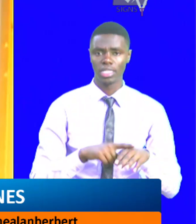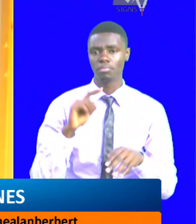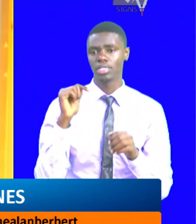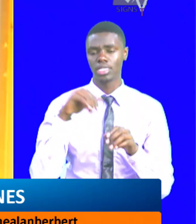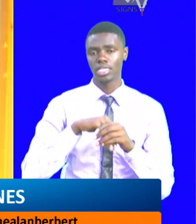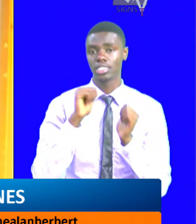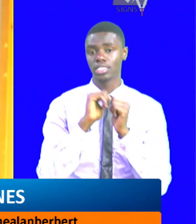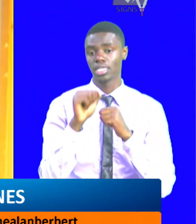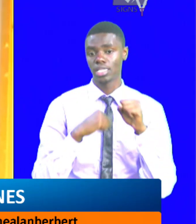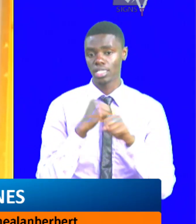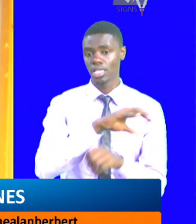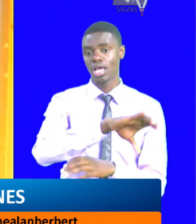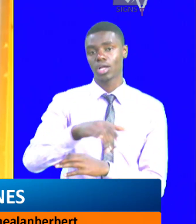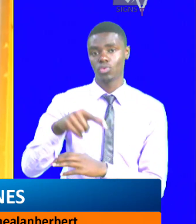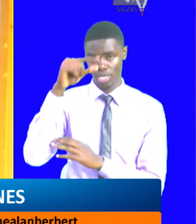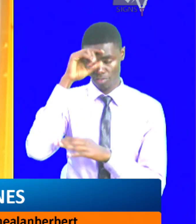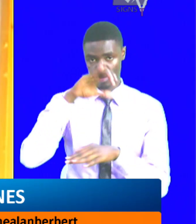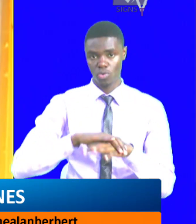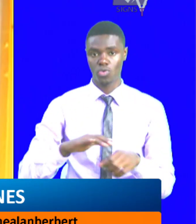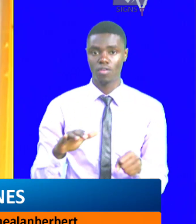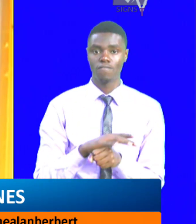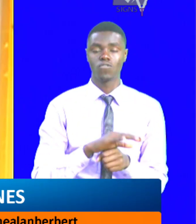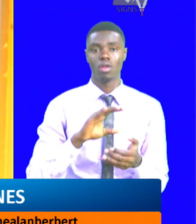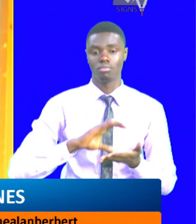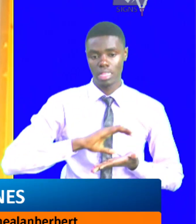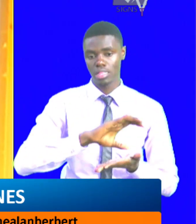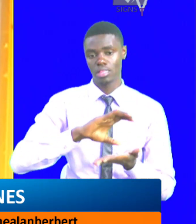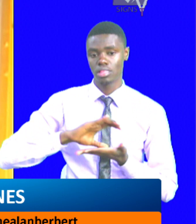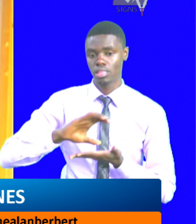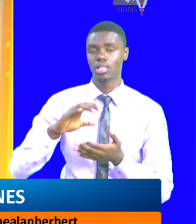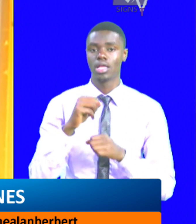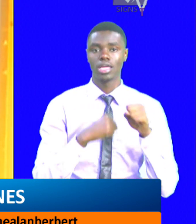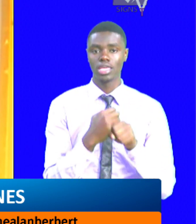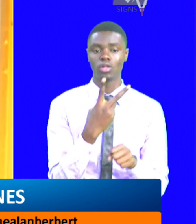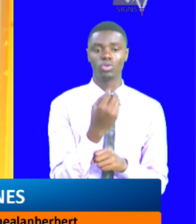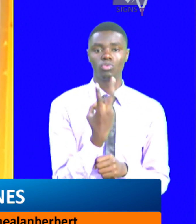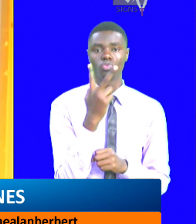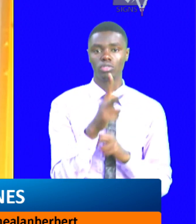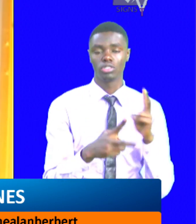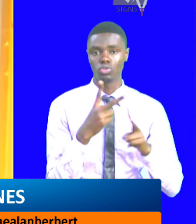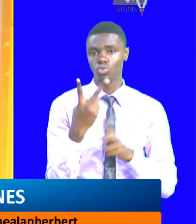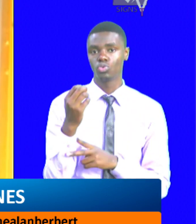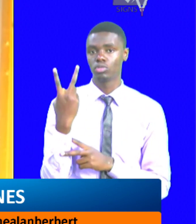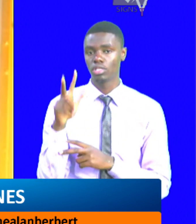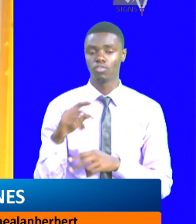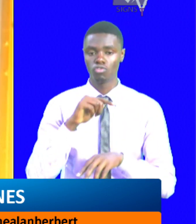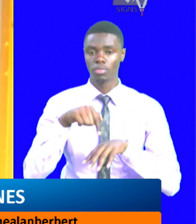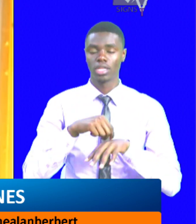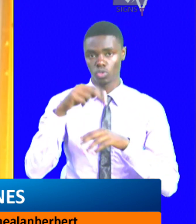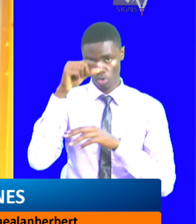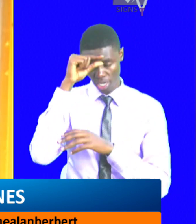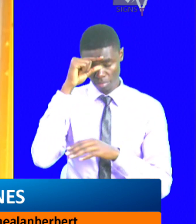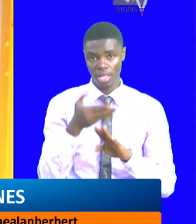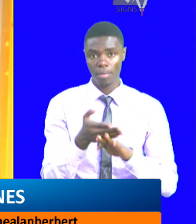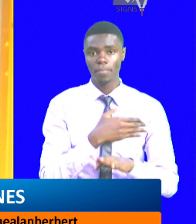years, county governments got their full allocation for the year 2022-2023 from the national government before the end